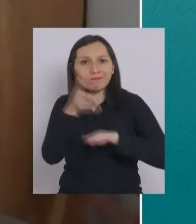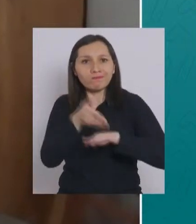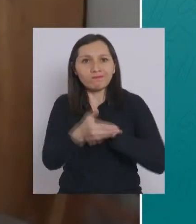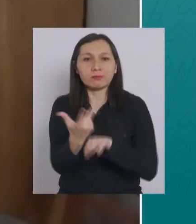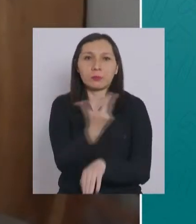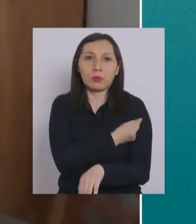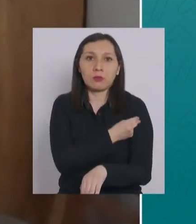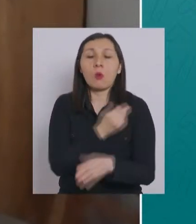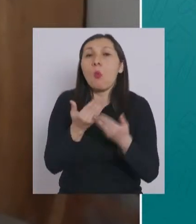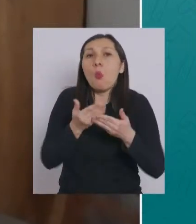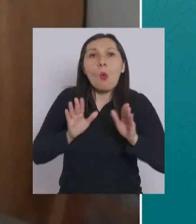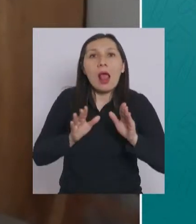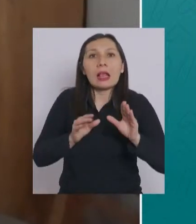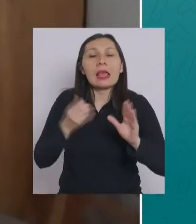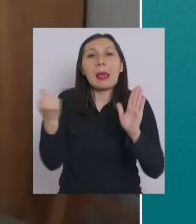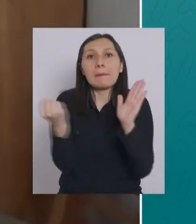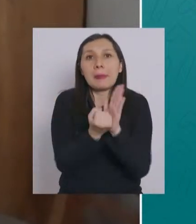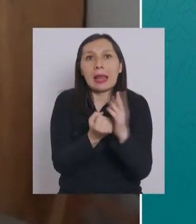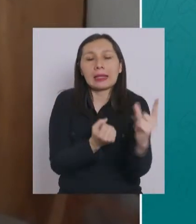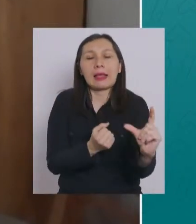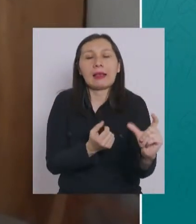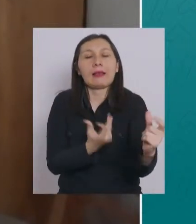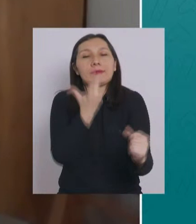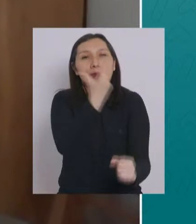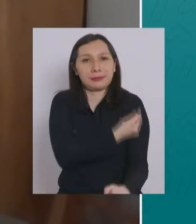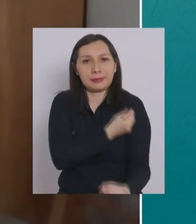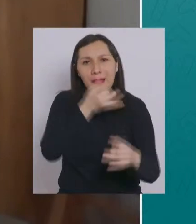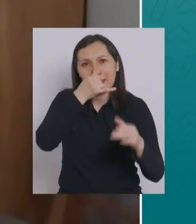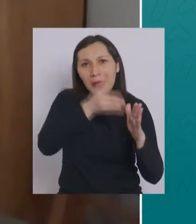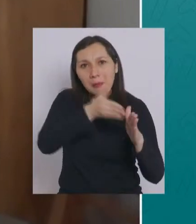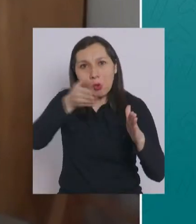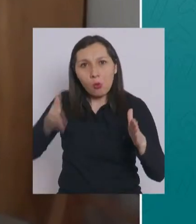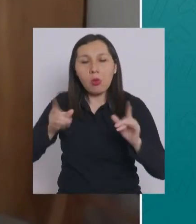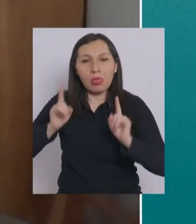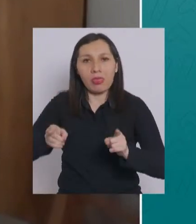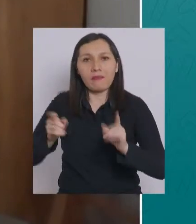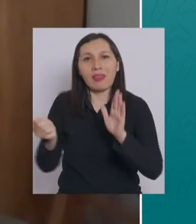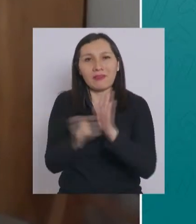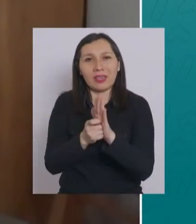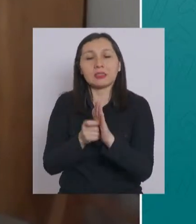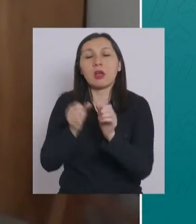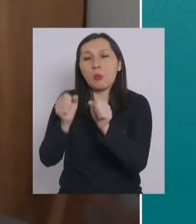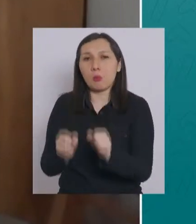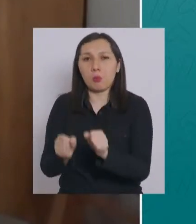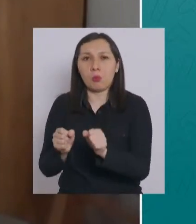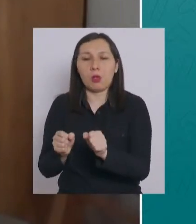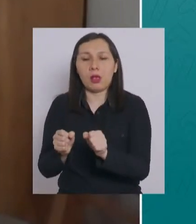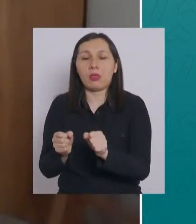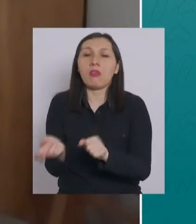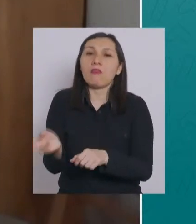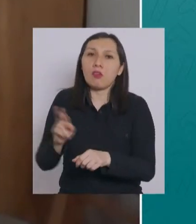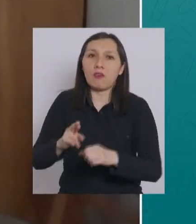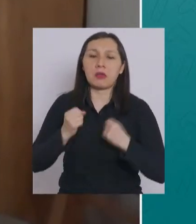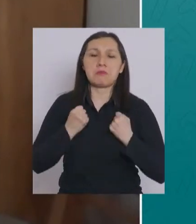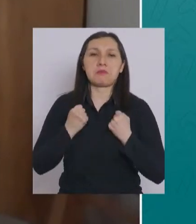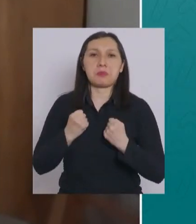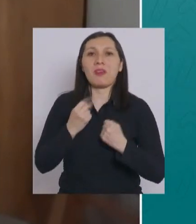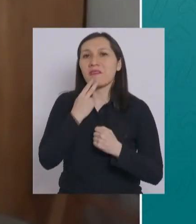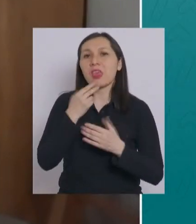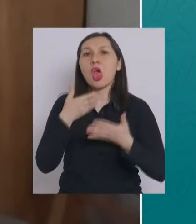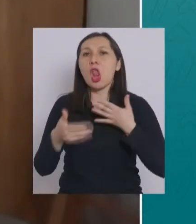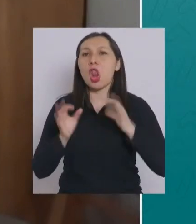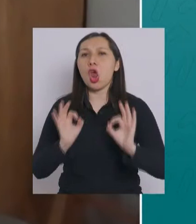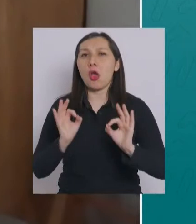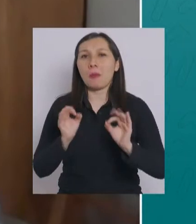for people to actively be vaccinated with whichever vaccine is provided to them. And that way they